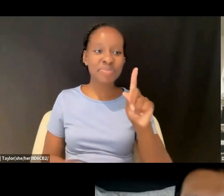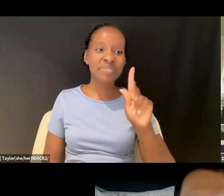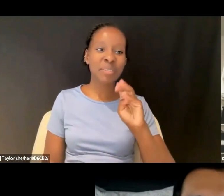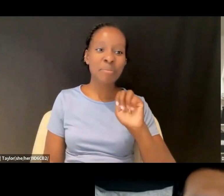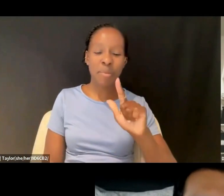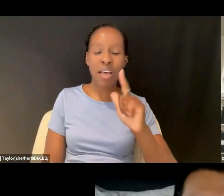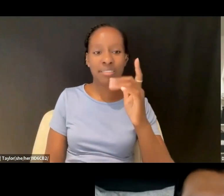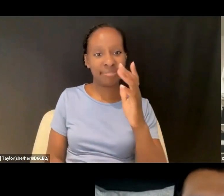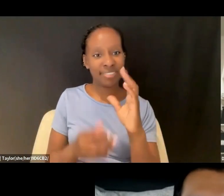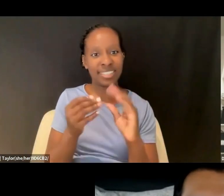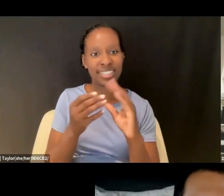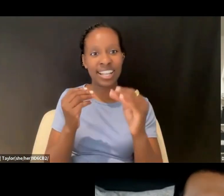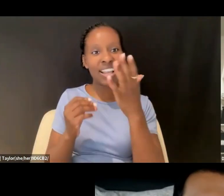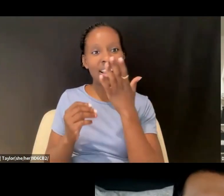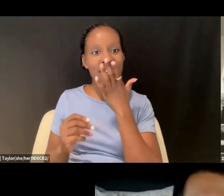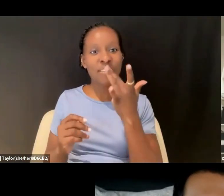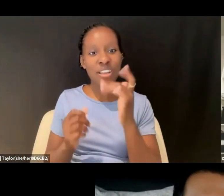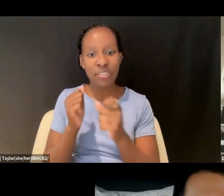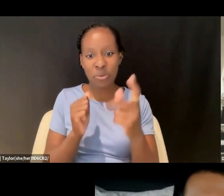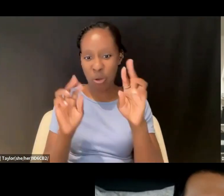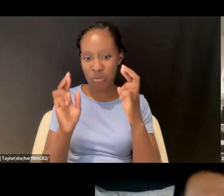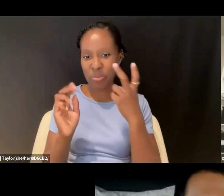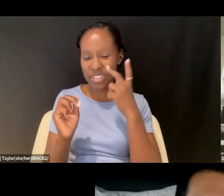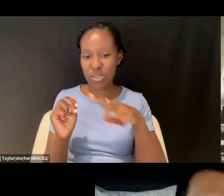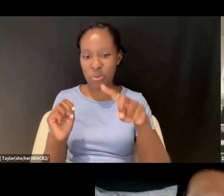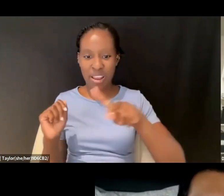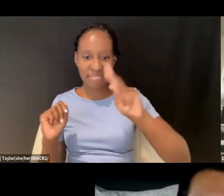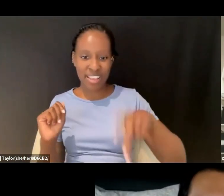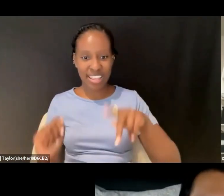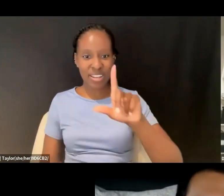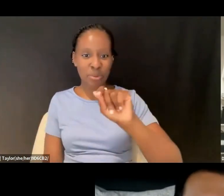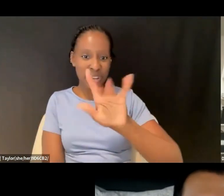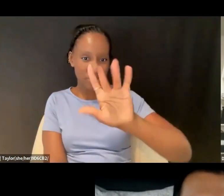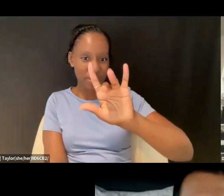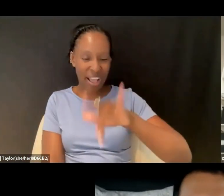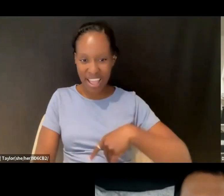see you in Philadelphia in 2025. Take care, everyone. Bye-bye. Bye. Thank you. Appreciate it.